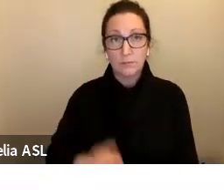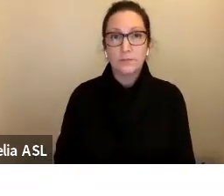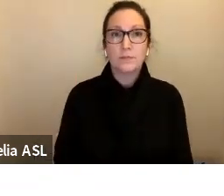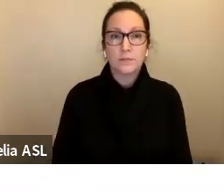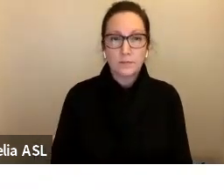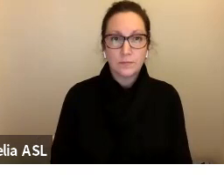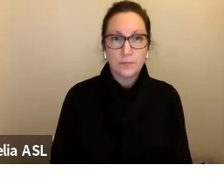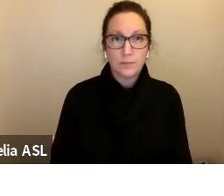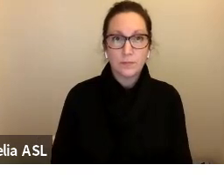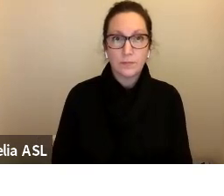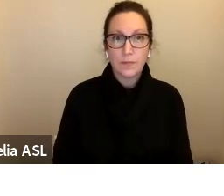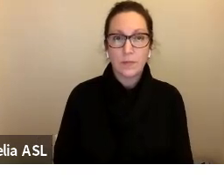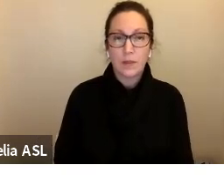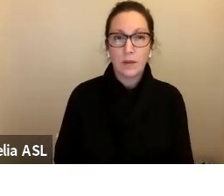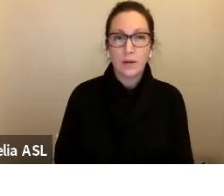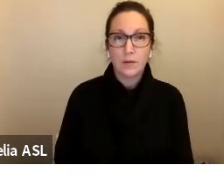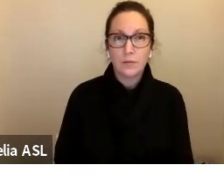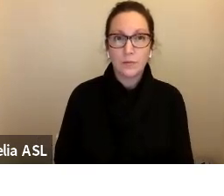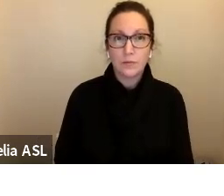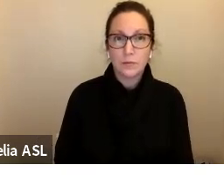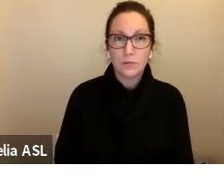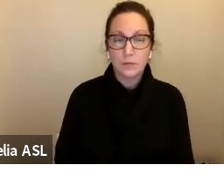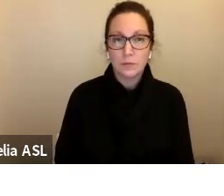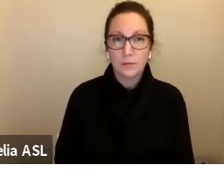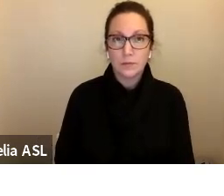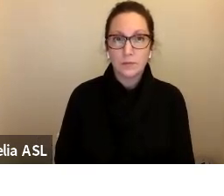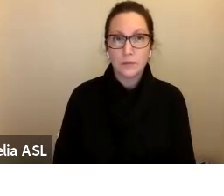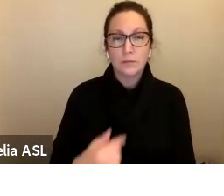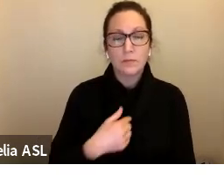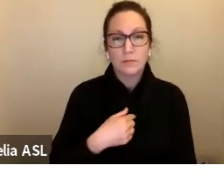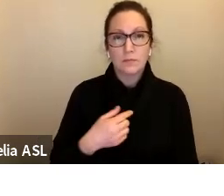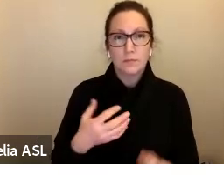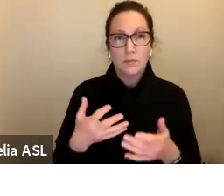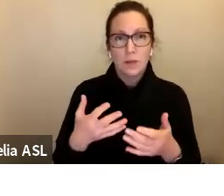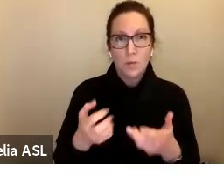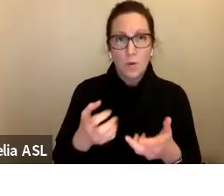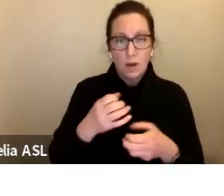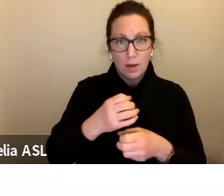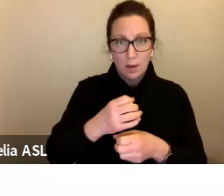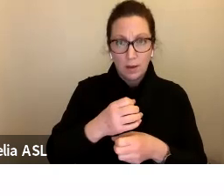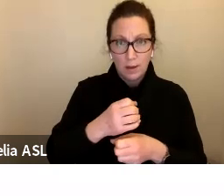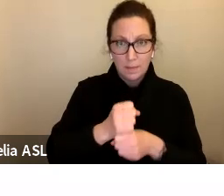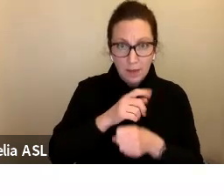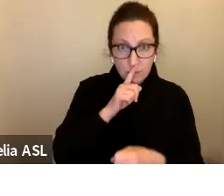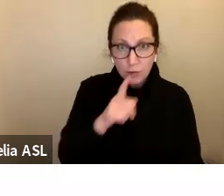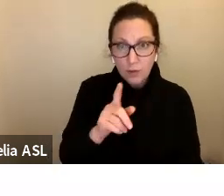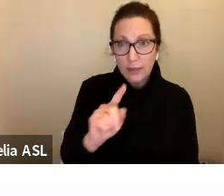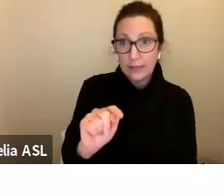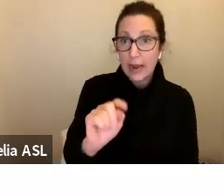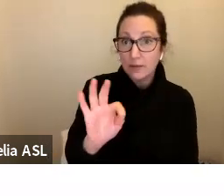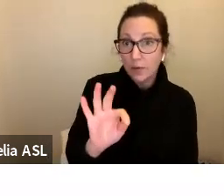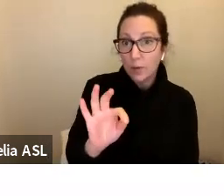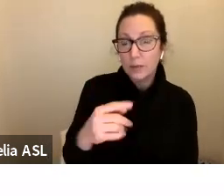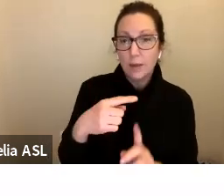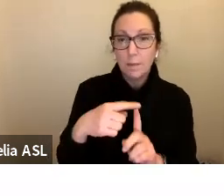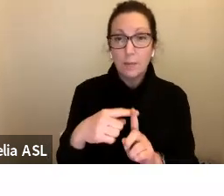I really just wanted to make sure that not only the task force, but that those who are tuning in to